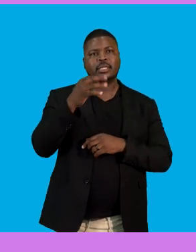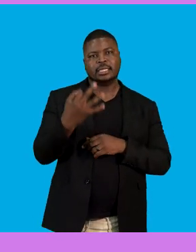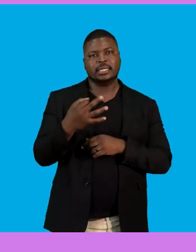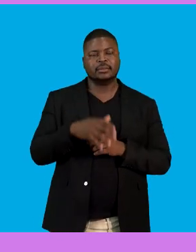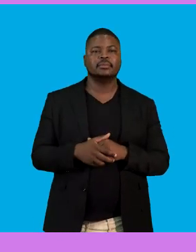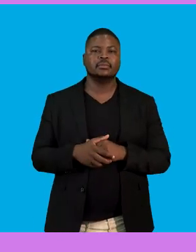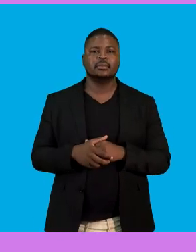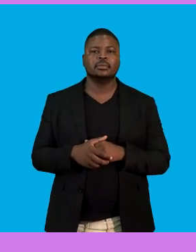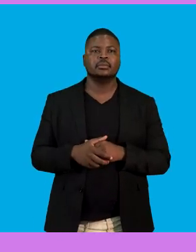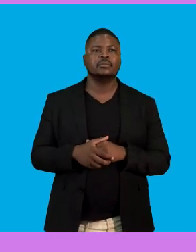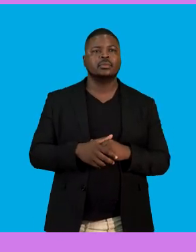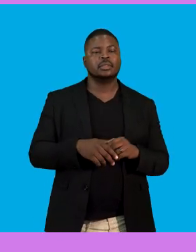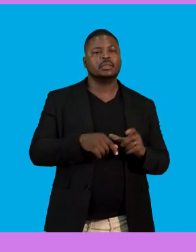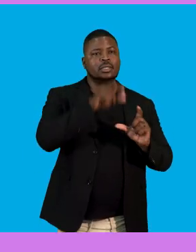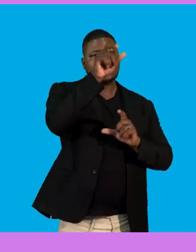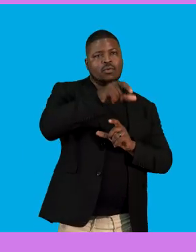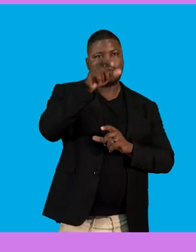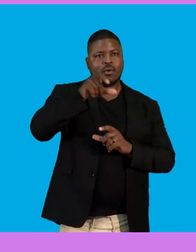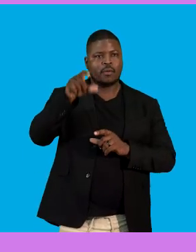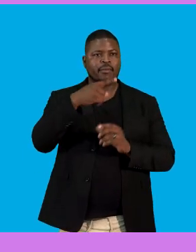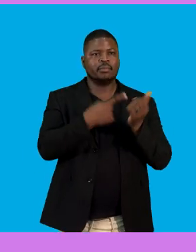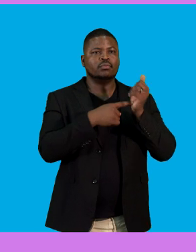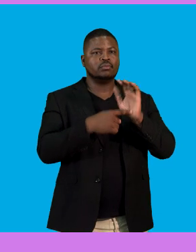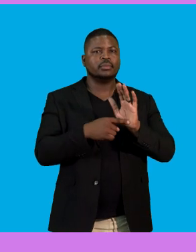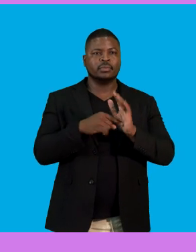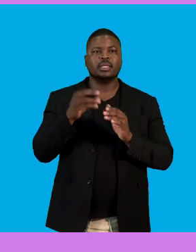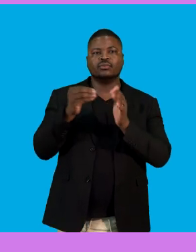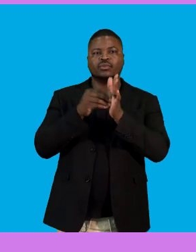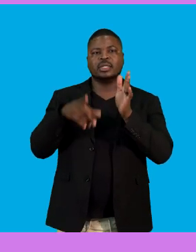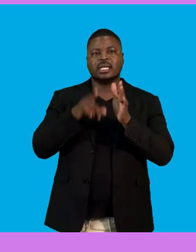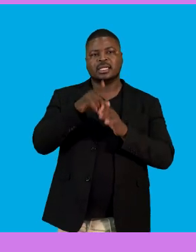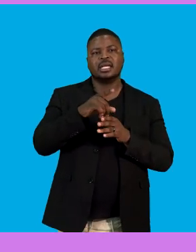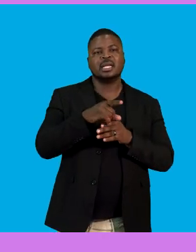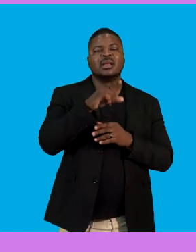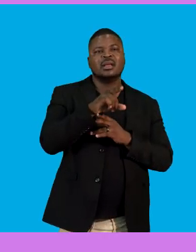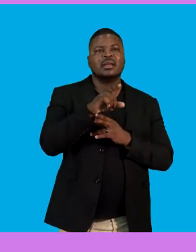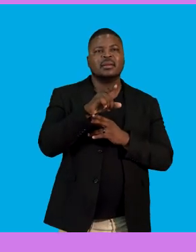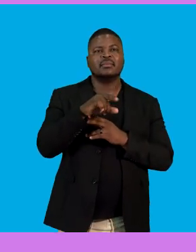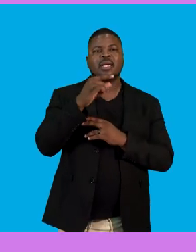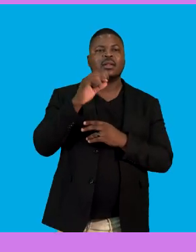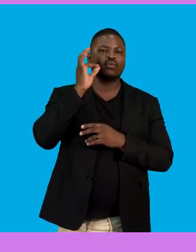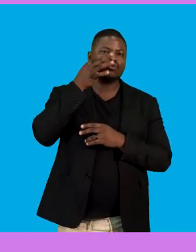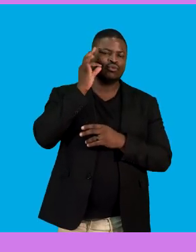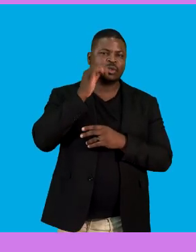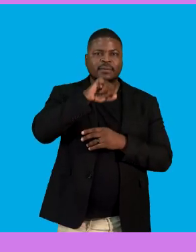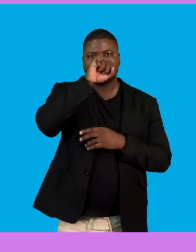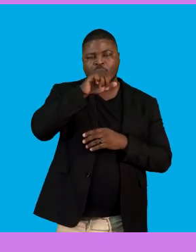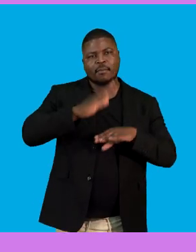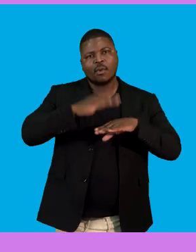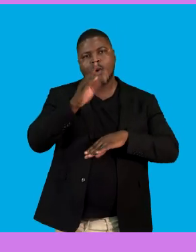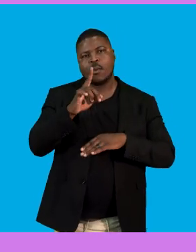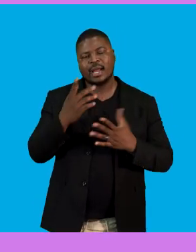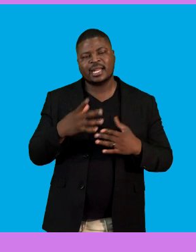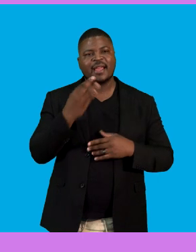3 says, the graph alongside shows which candies do learners like the most. So we are given candies there and it